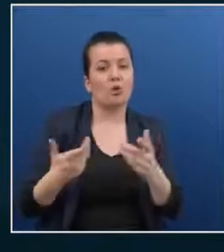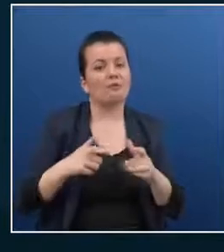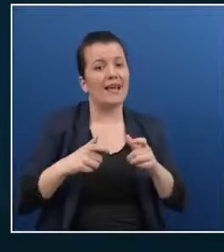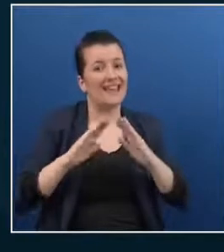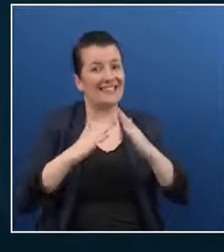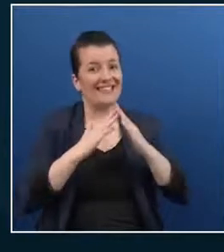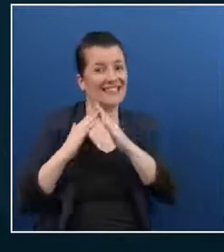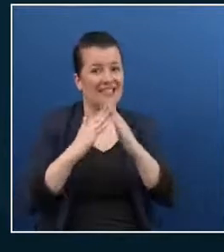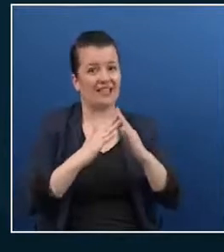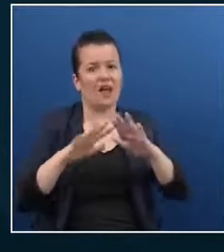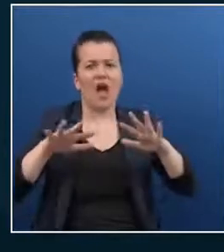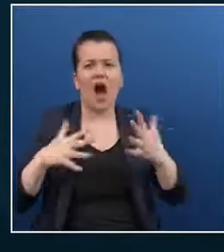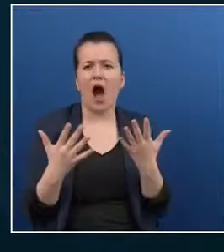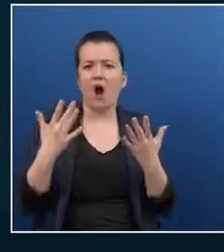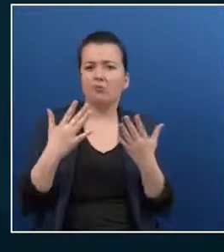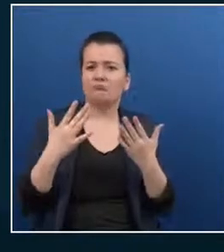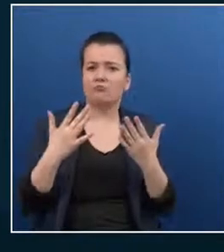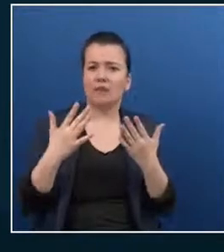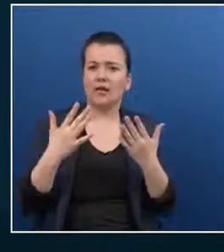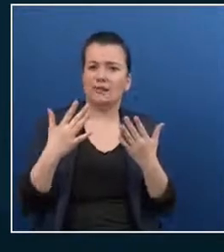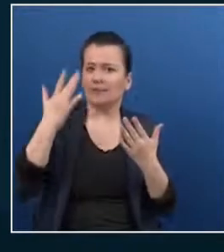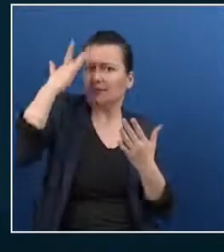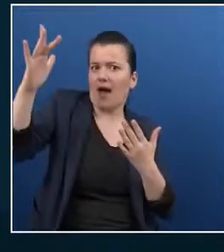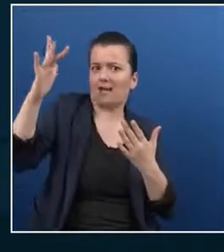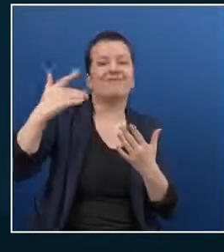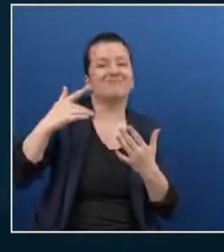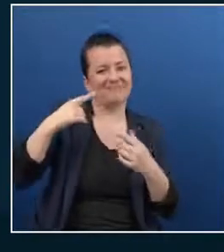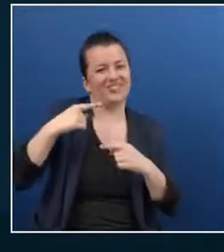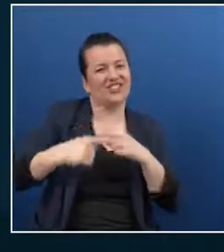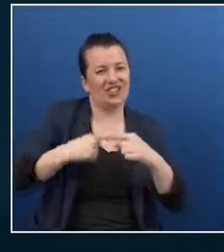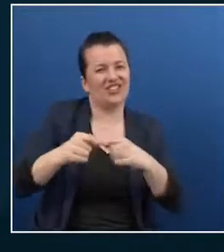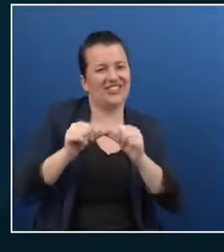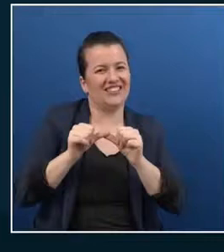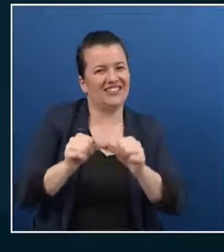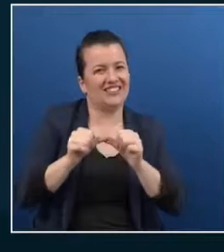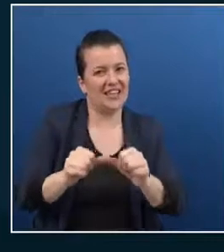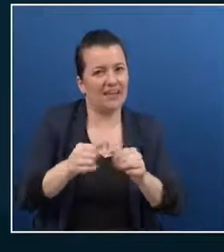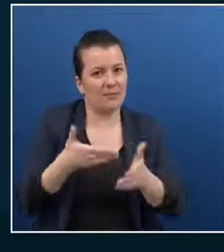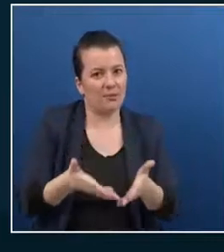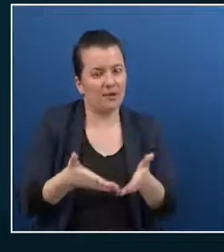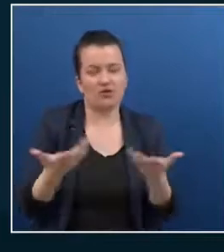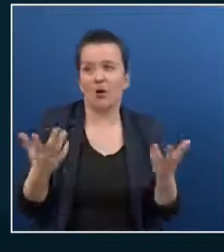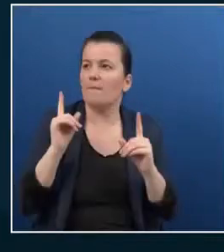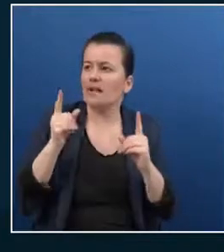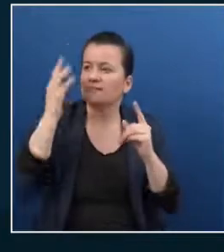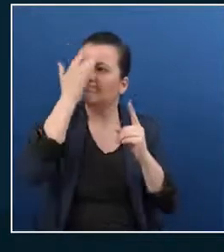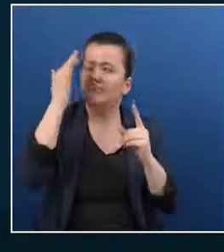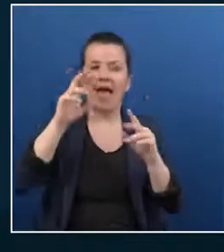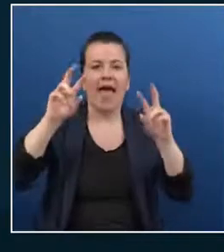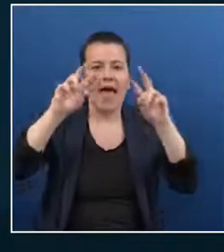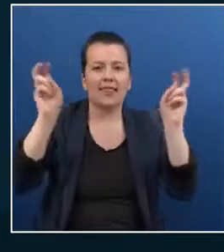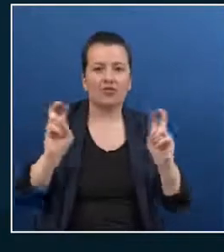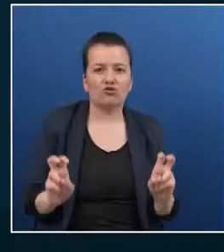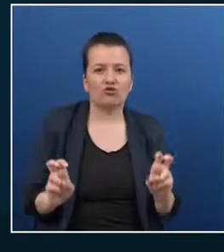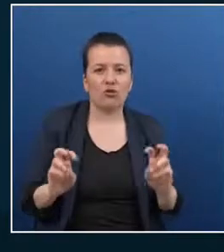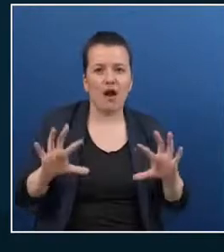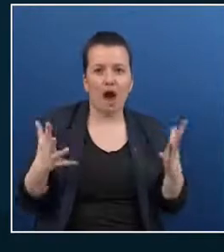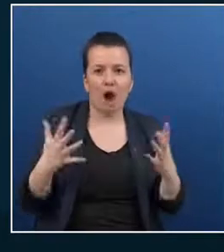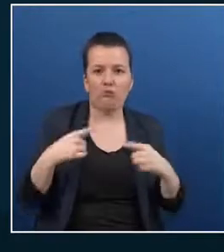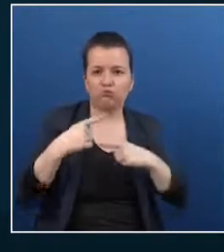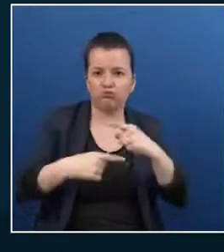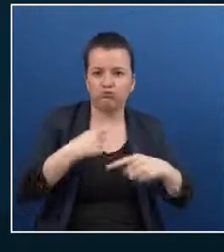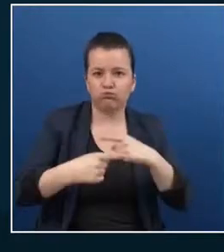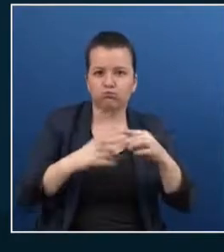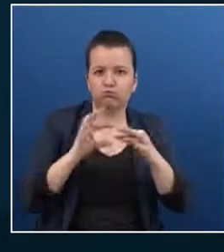and when we are trying to reduce energy bills, that's the immediate ROI